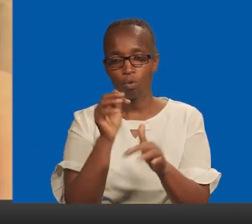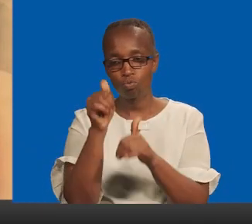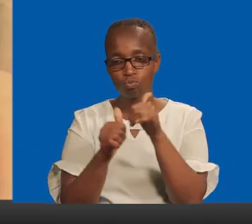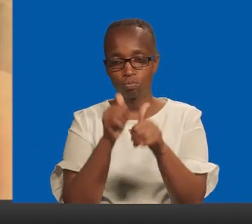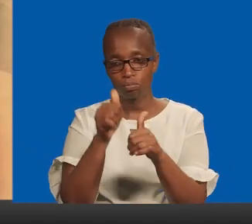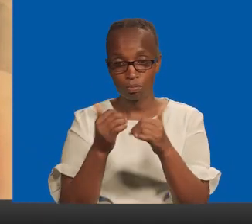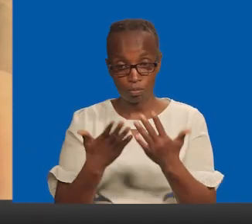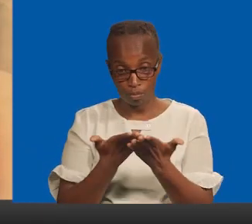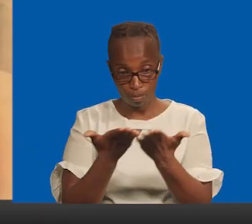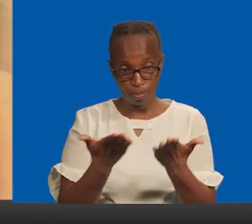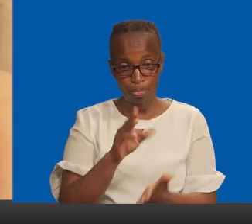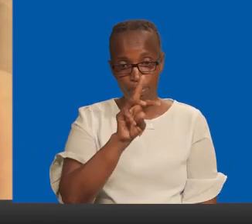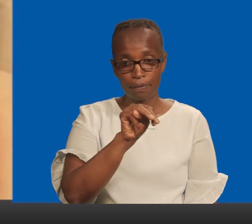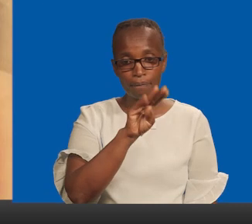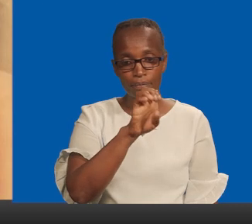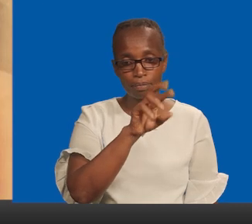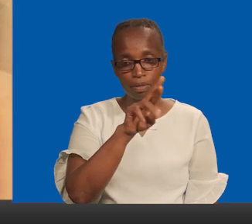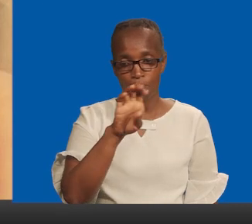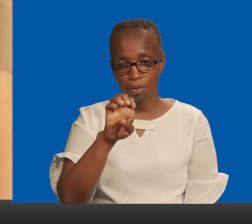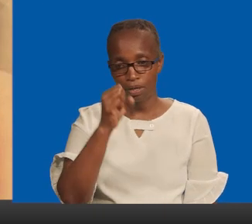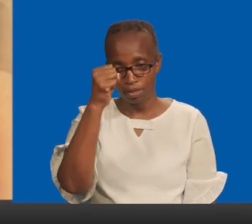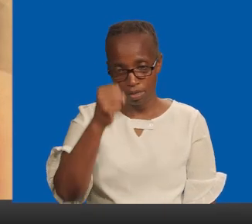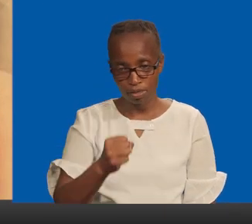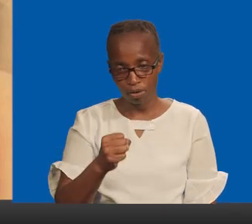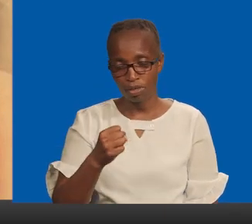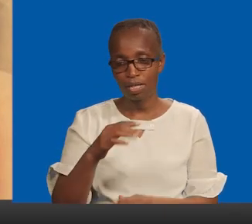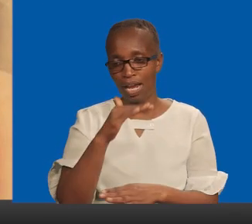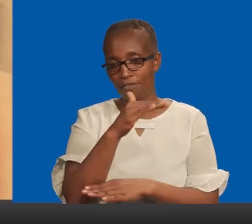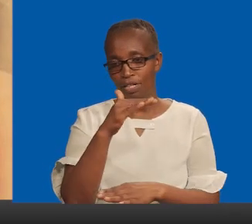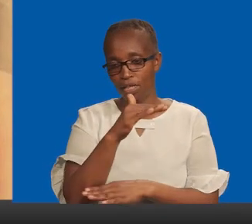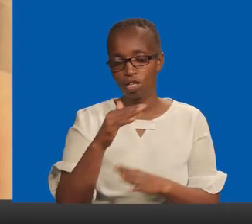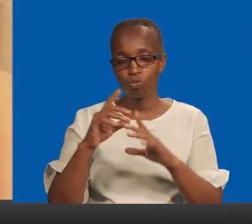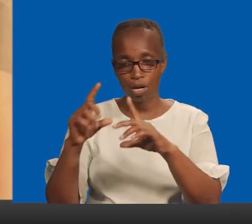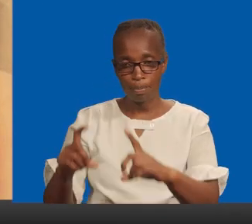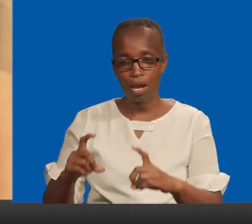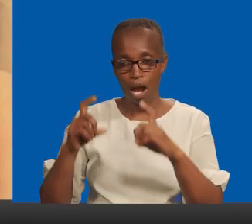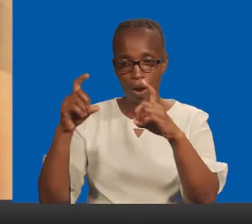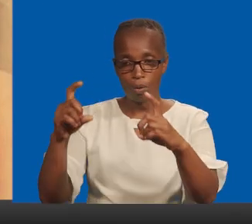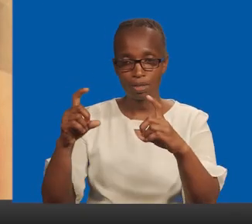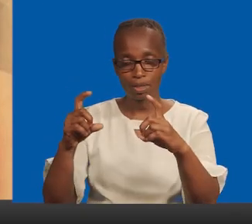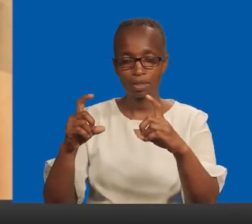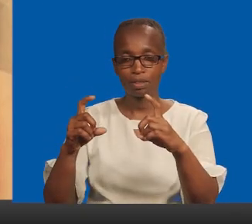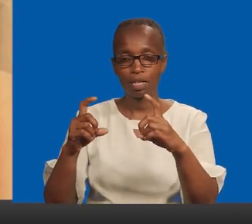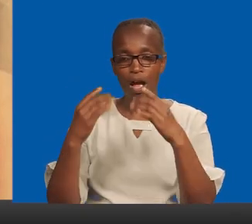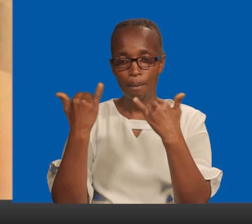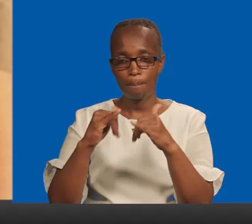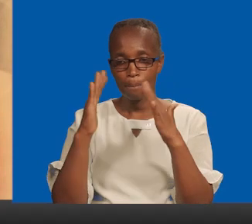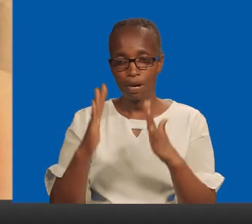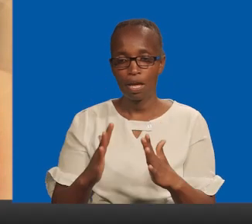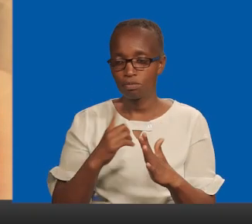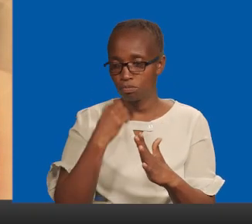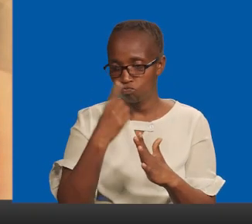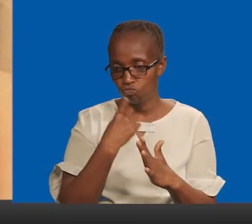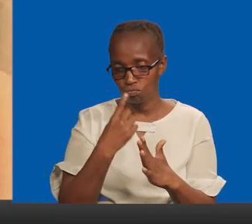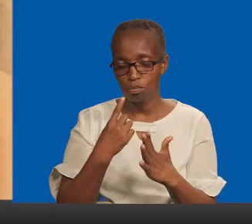na jioni tutakuwa na cocktail ambapo tutapatiana awards za tourism players ambapo huku